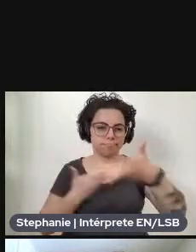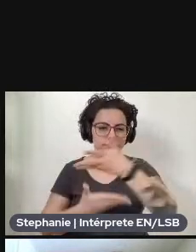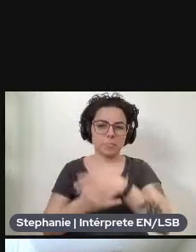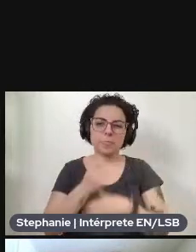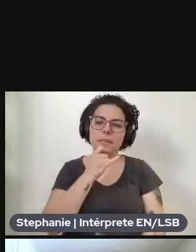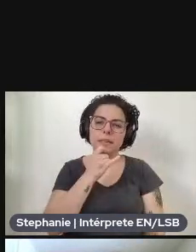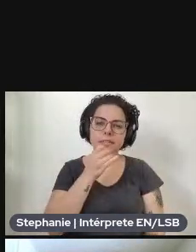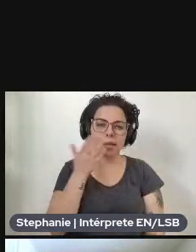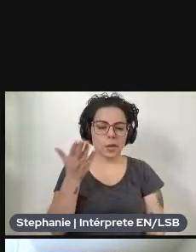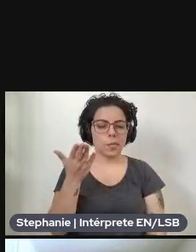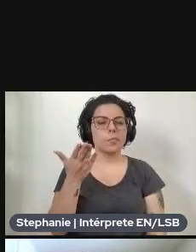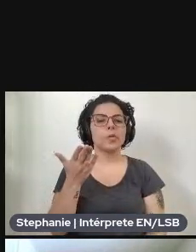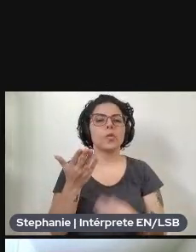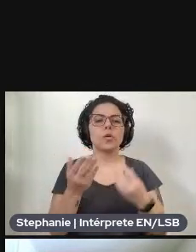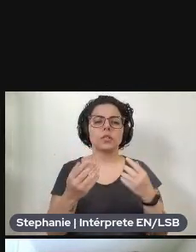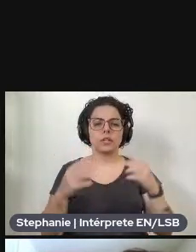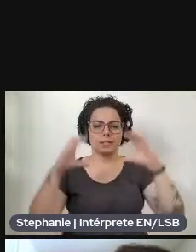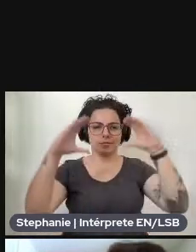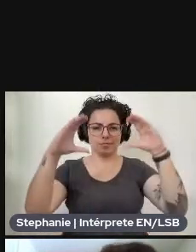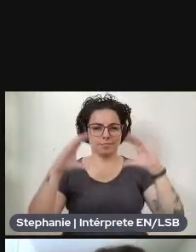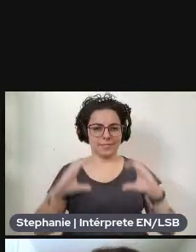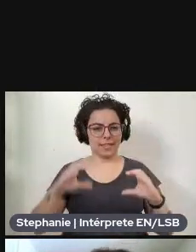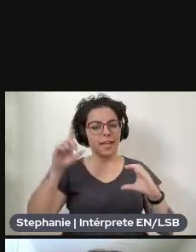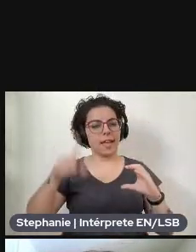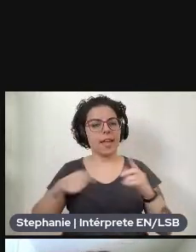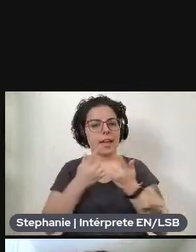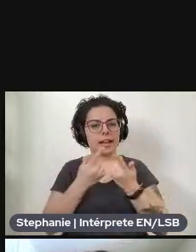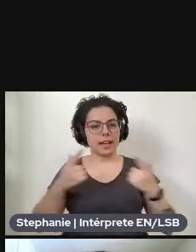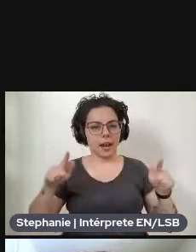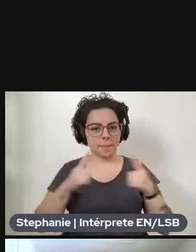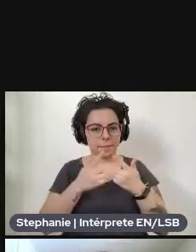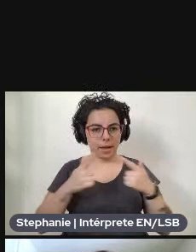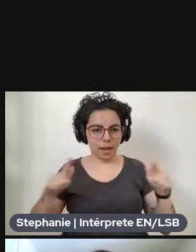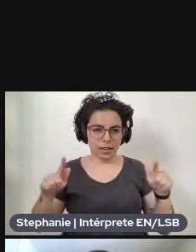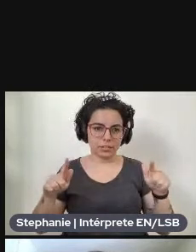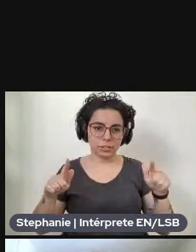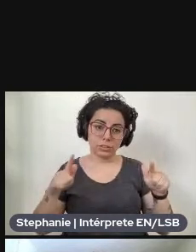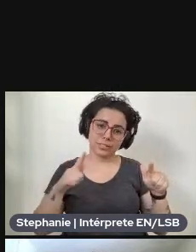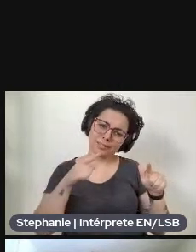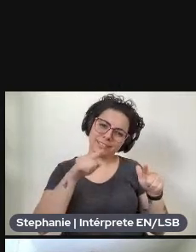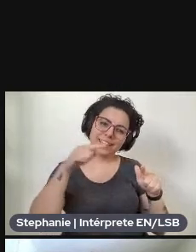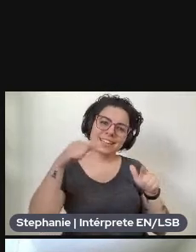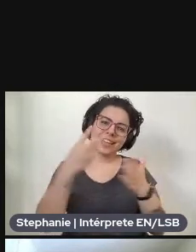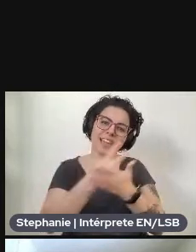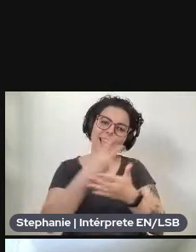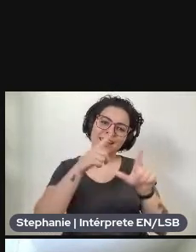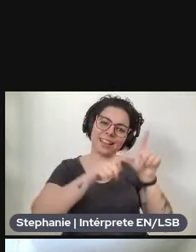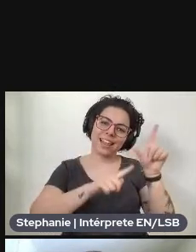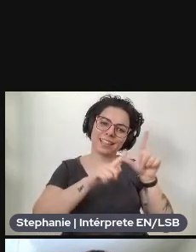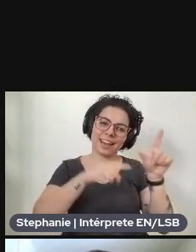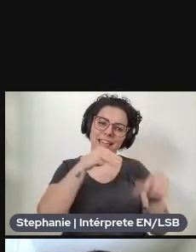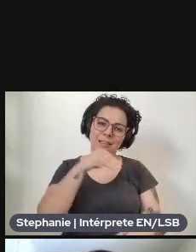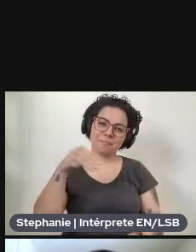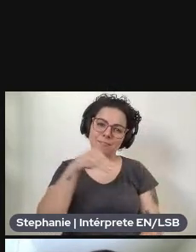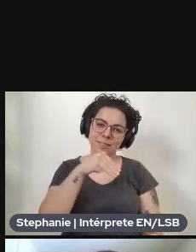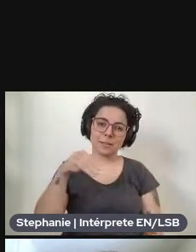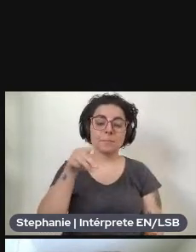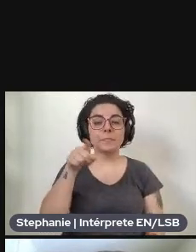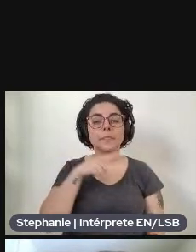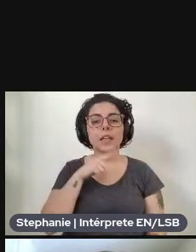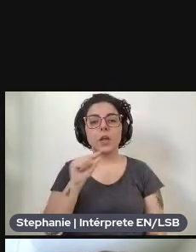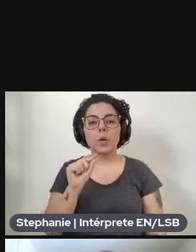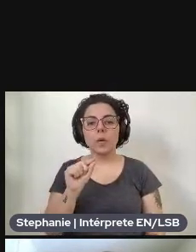got the grammatical component, which should be with two M's, I'm sorry about that, which consists basically